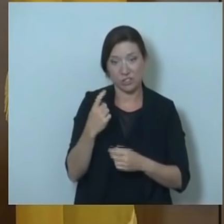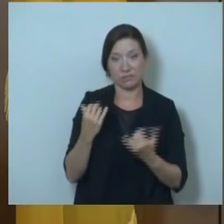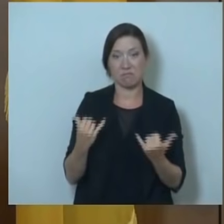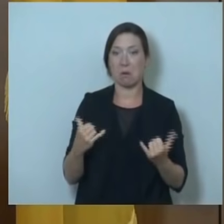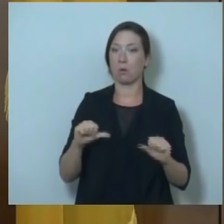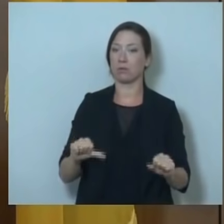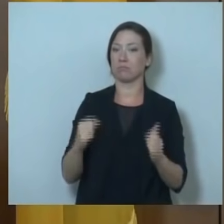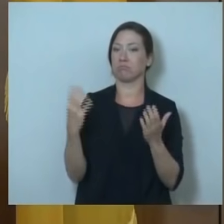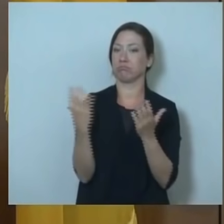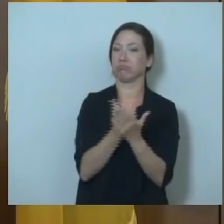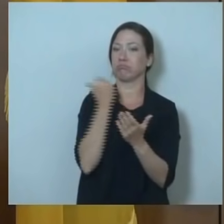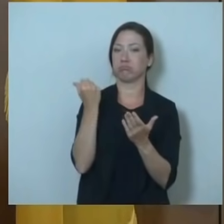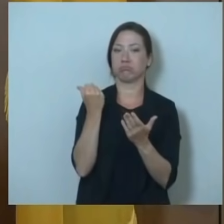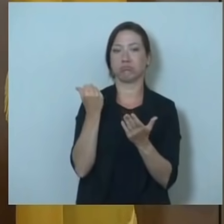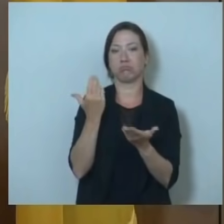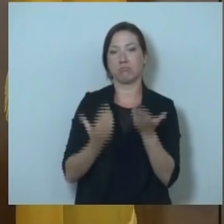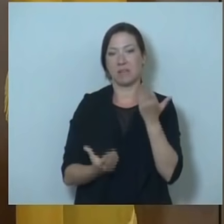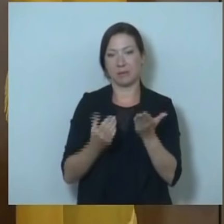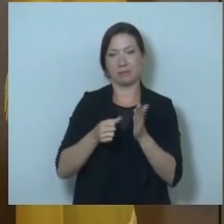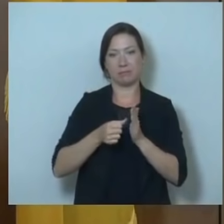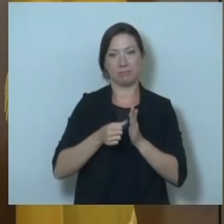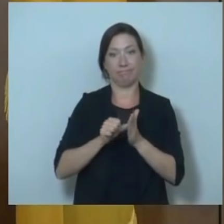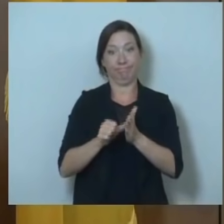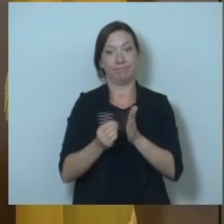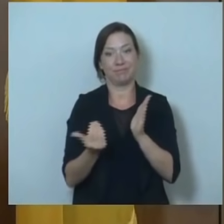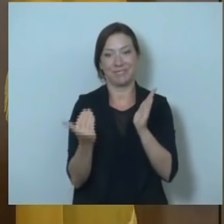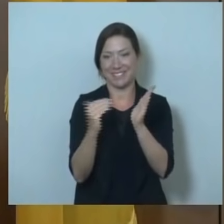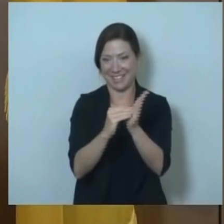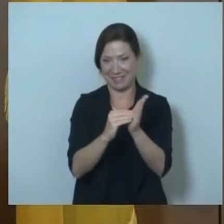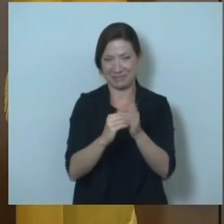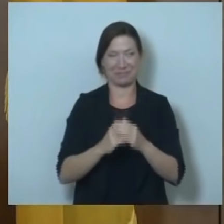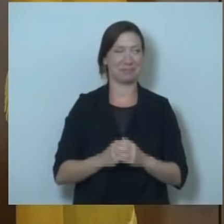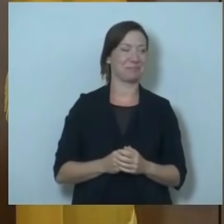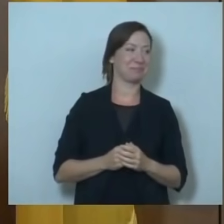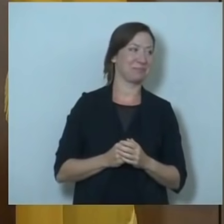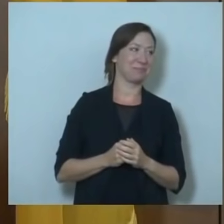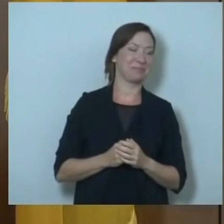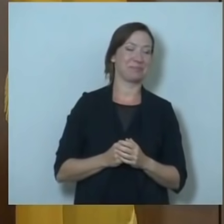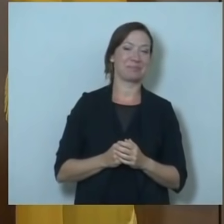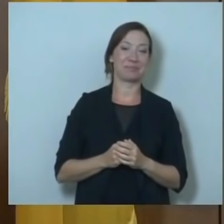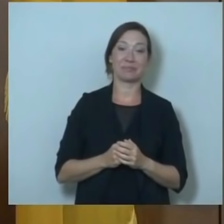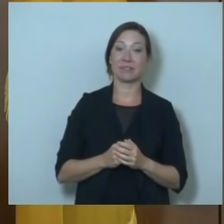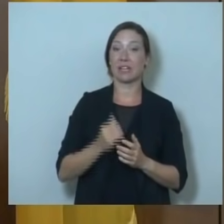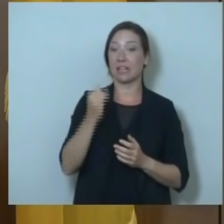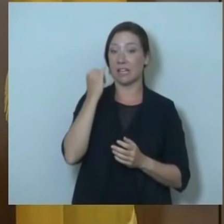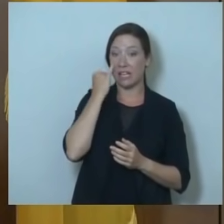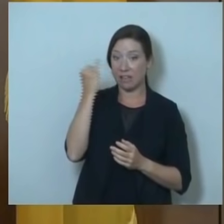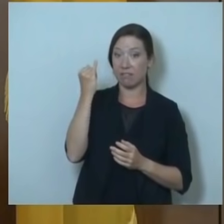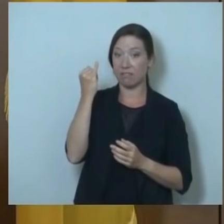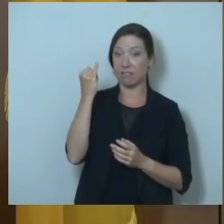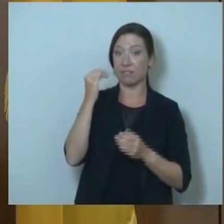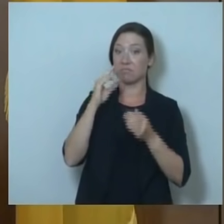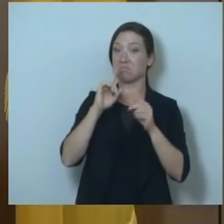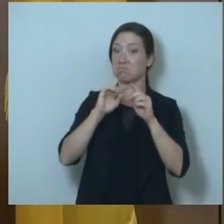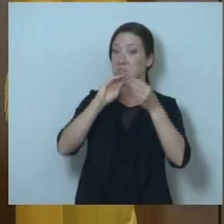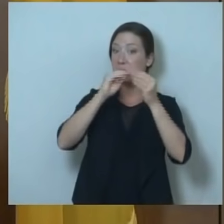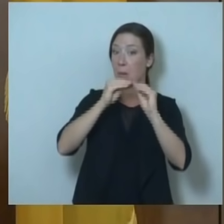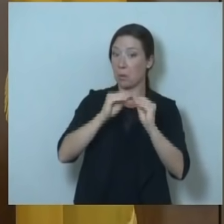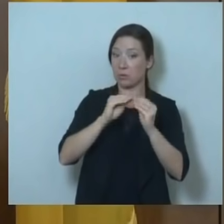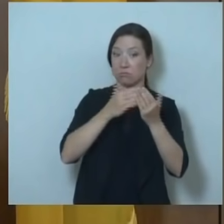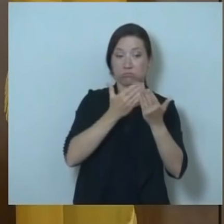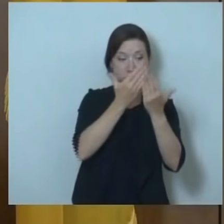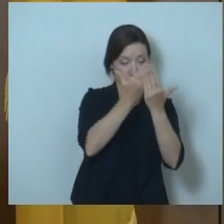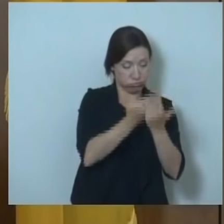opportunity to maybe do this one more time. When we get data that suggests, and I'll give an example. When I was